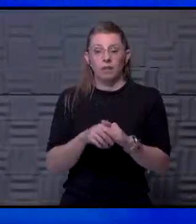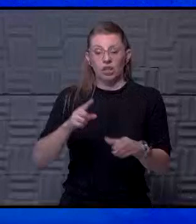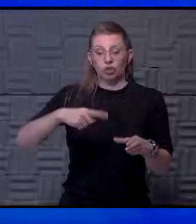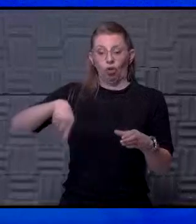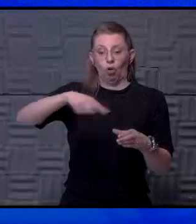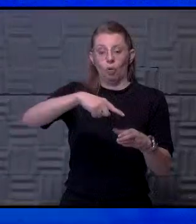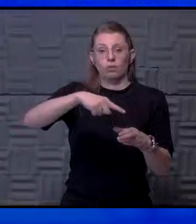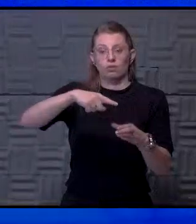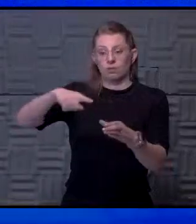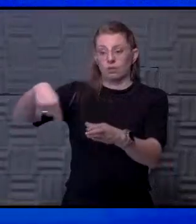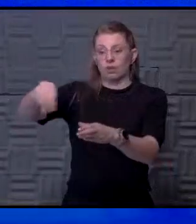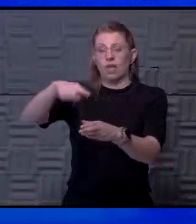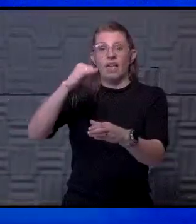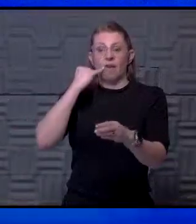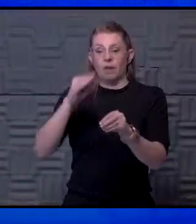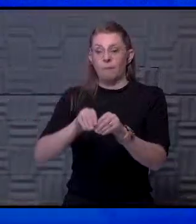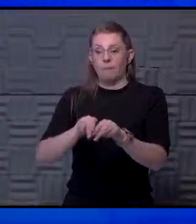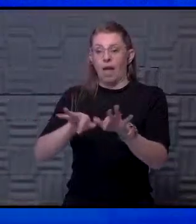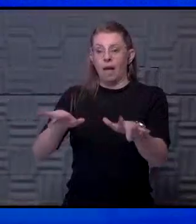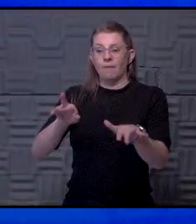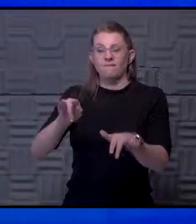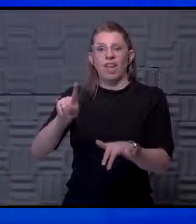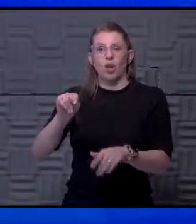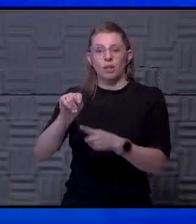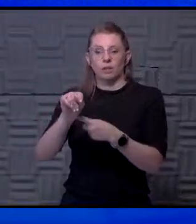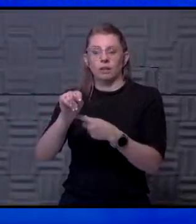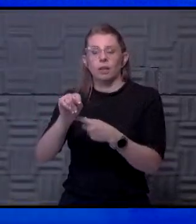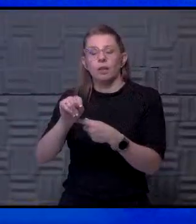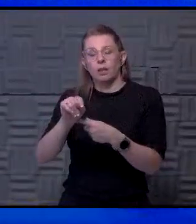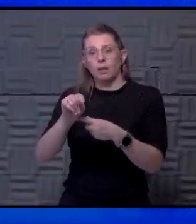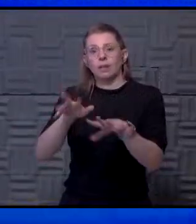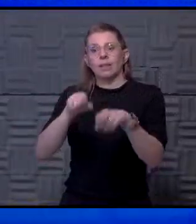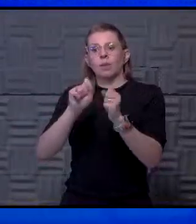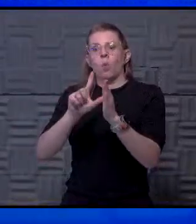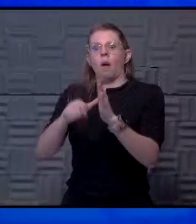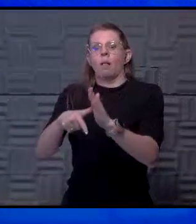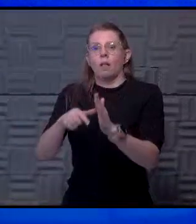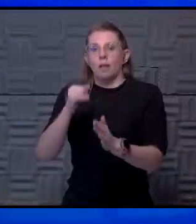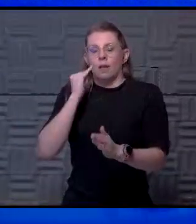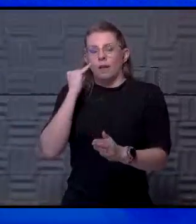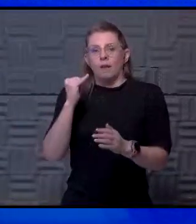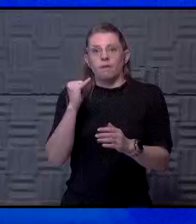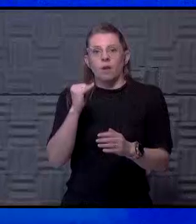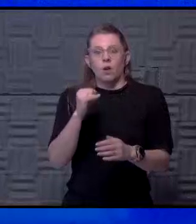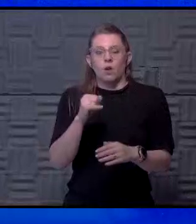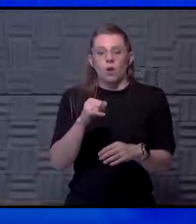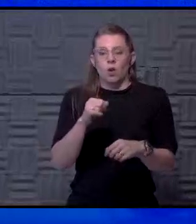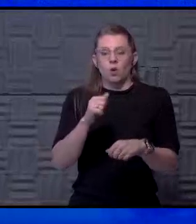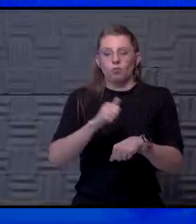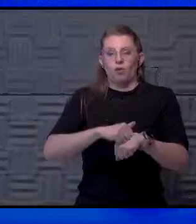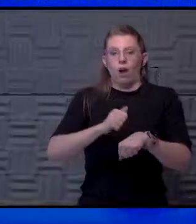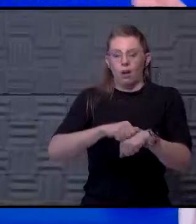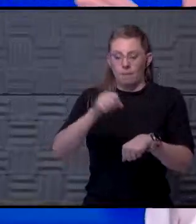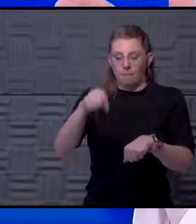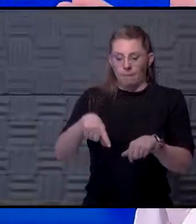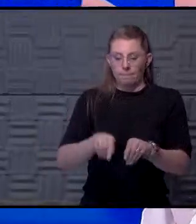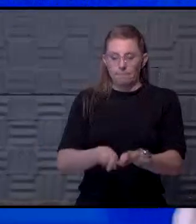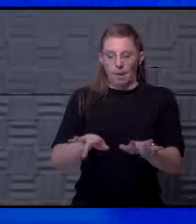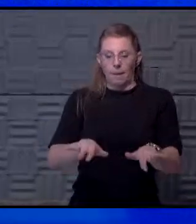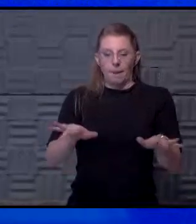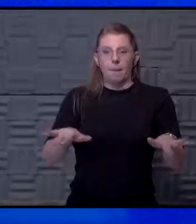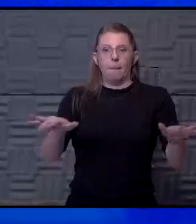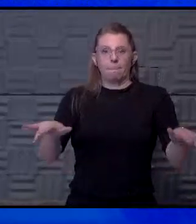circles. So if there's an outbreak of the variant, it just takes a while for that. Think about if you dropped a rock in a pond and you watch the waves spread